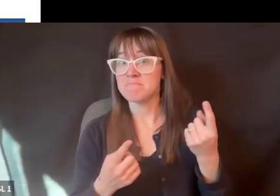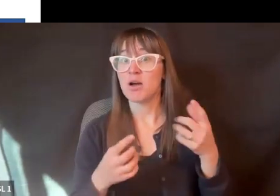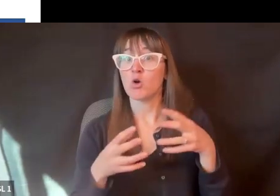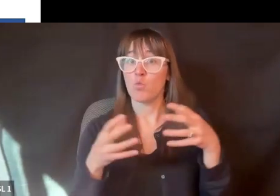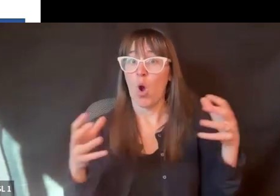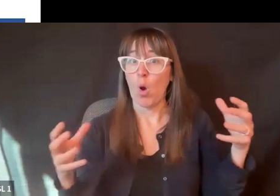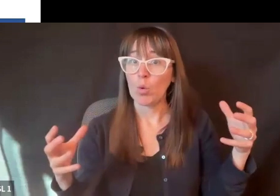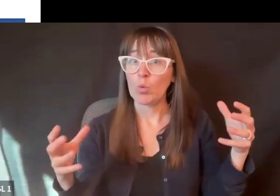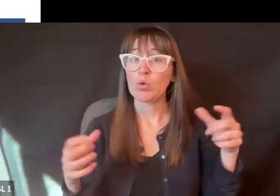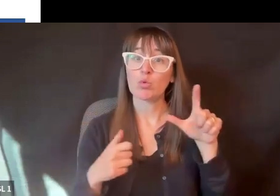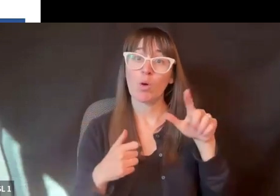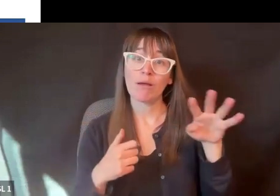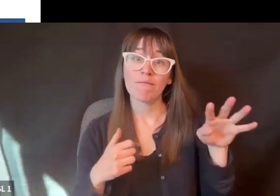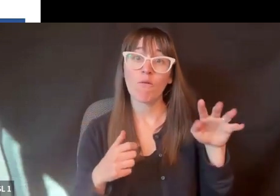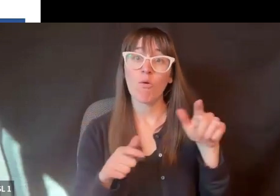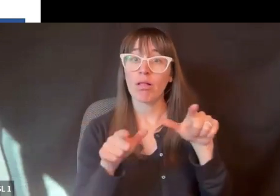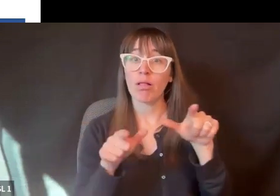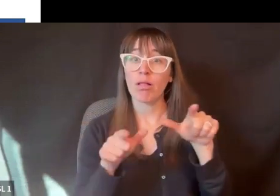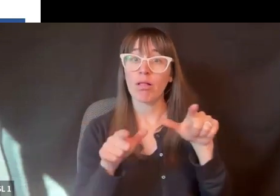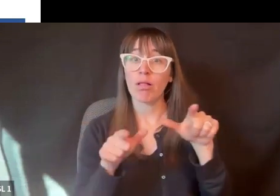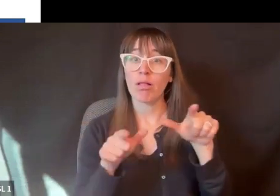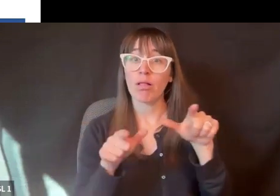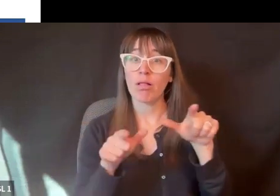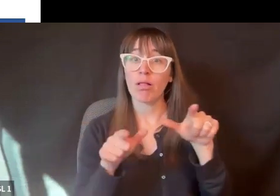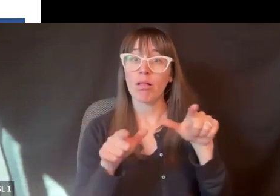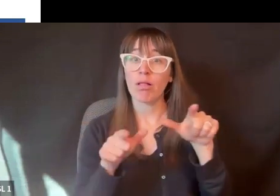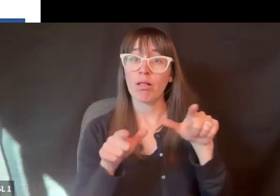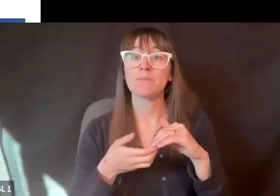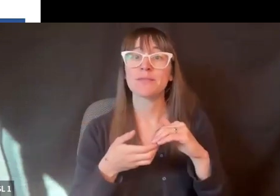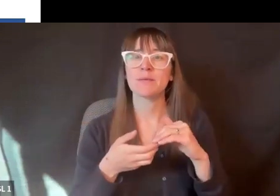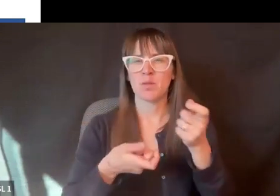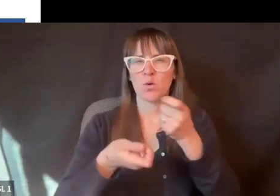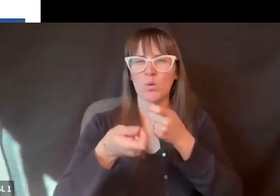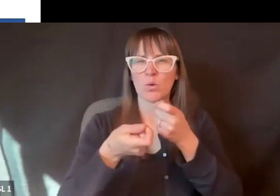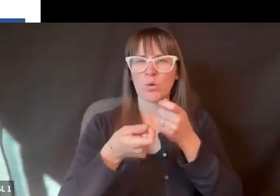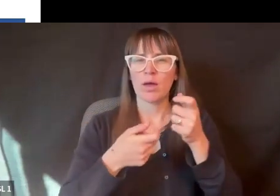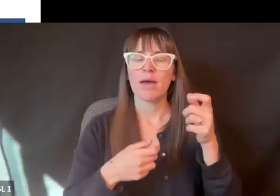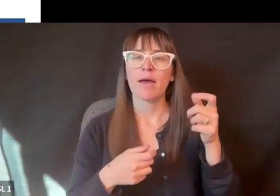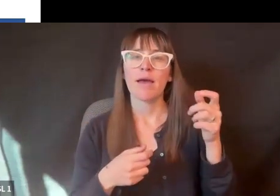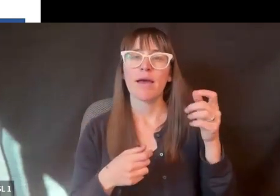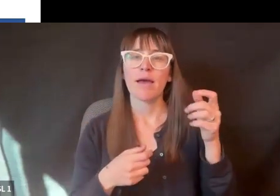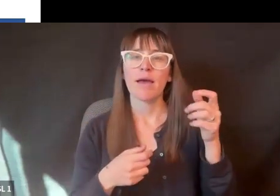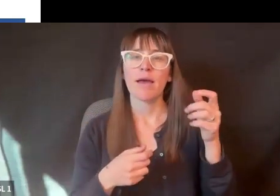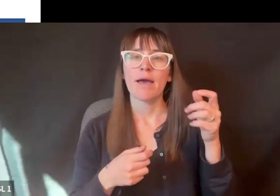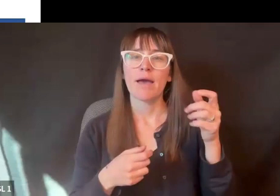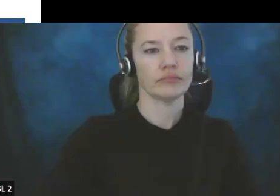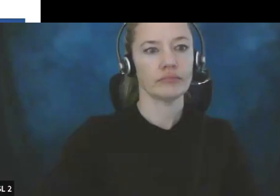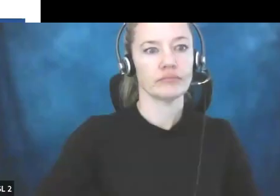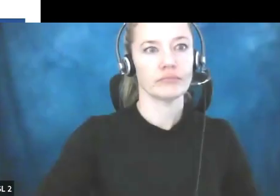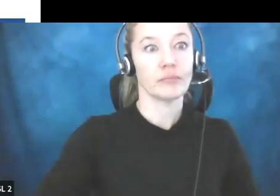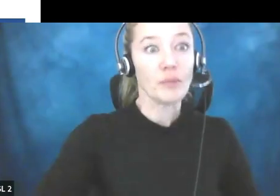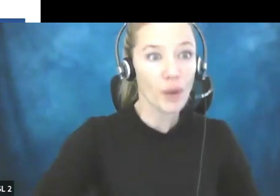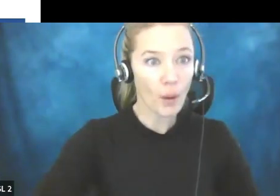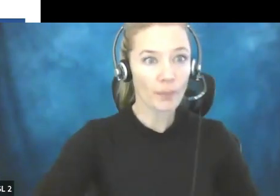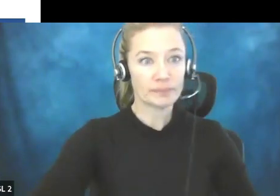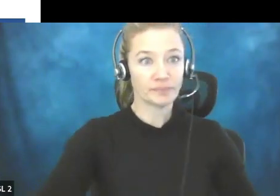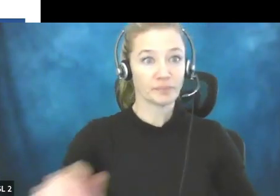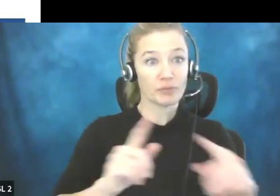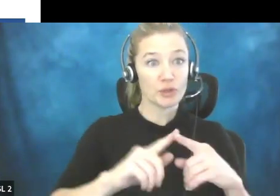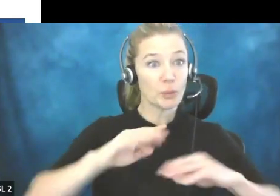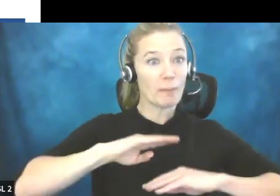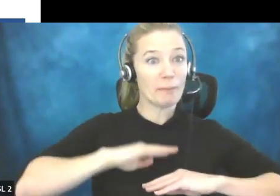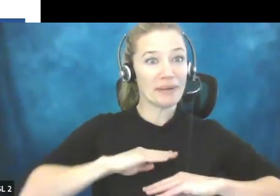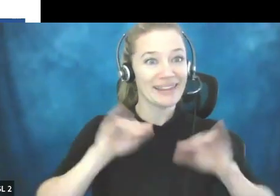at this point where we have the 24 local partnerships, Area Agency on Aging, Independent Living Center, and they're fully state